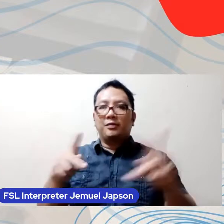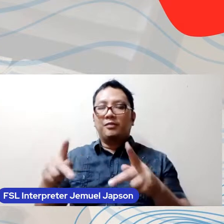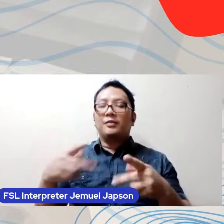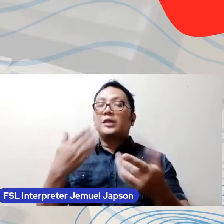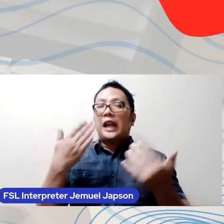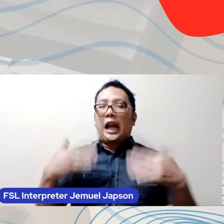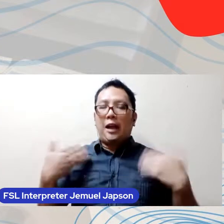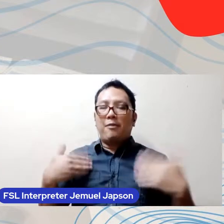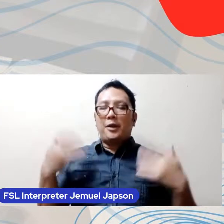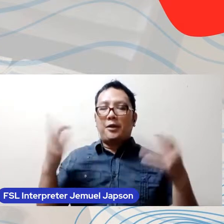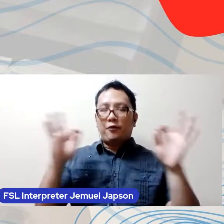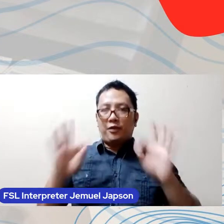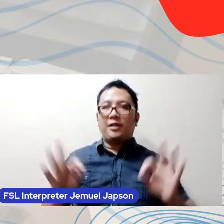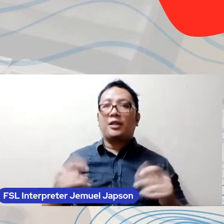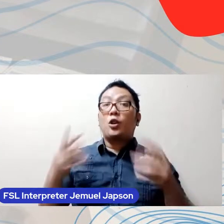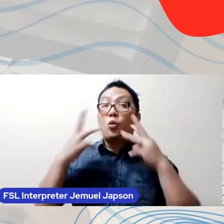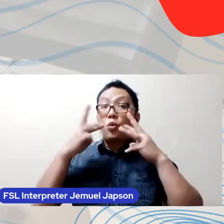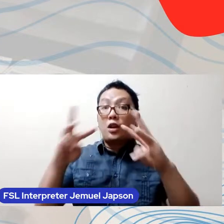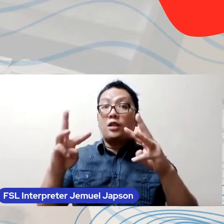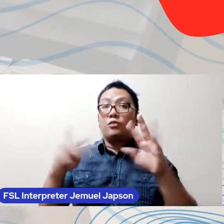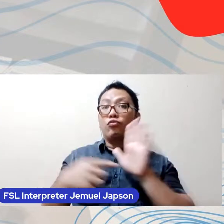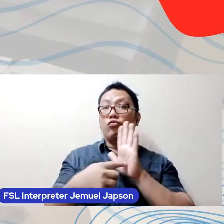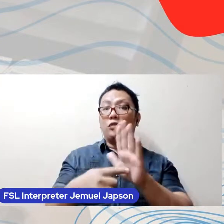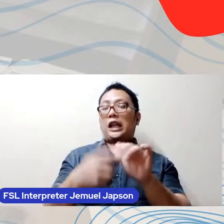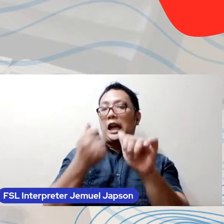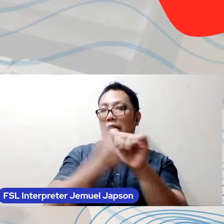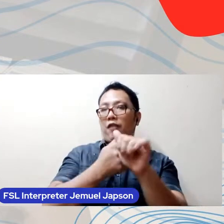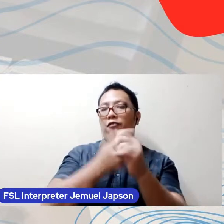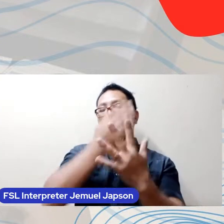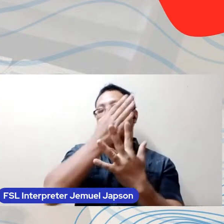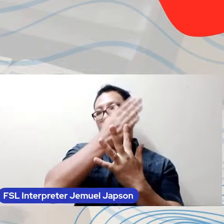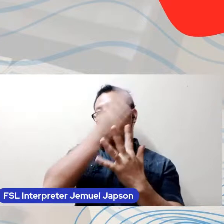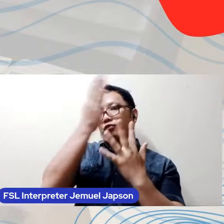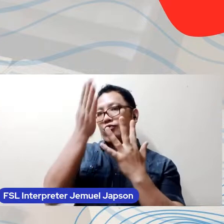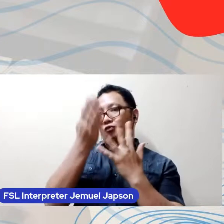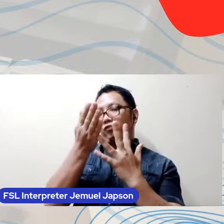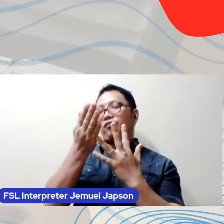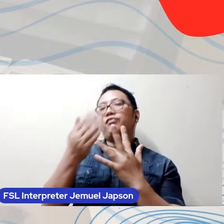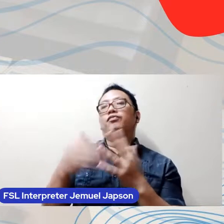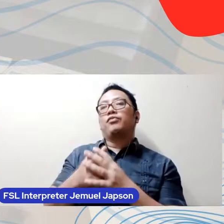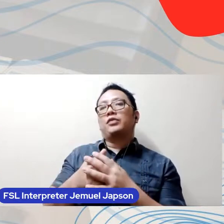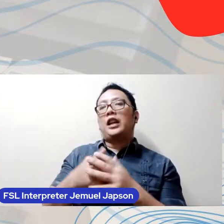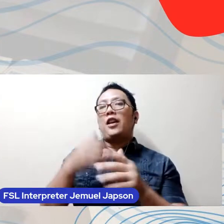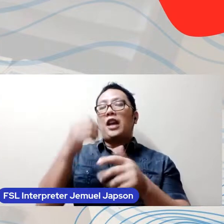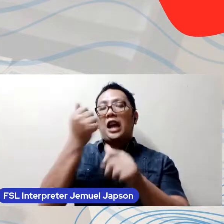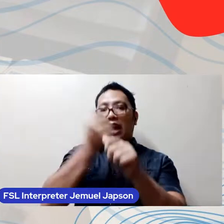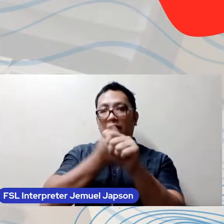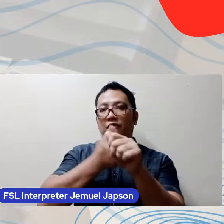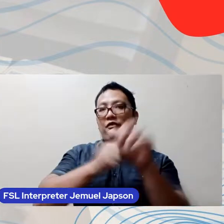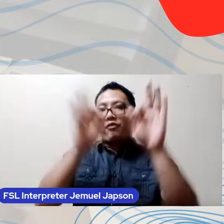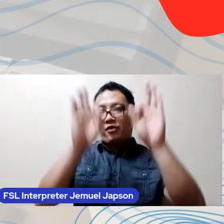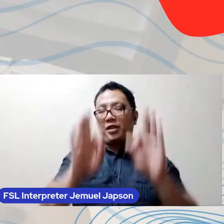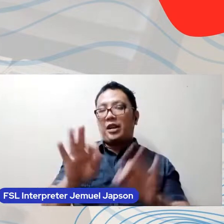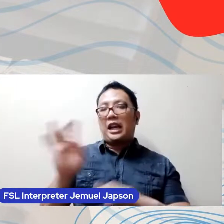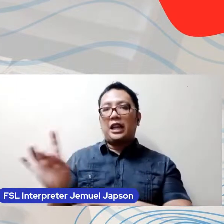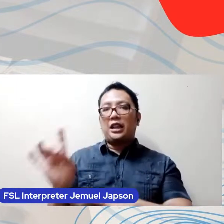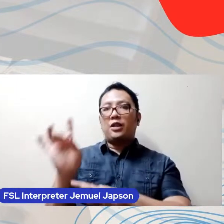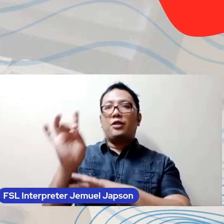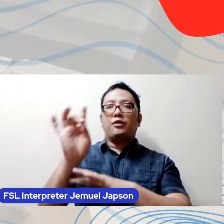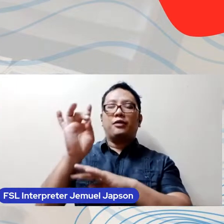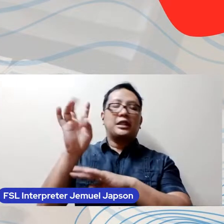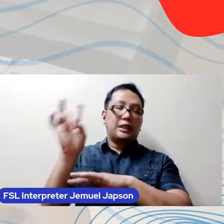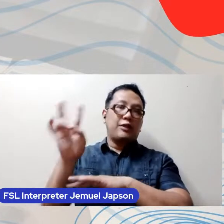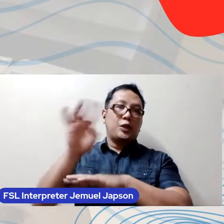Friday. You can watch our show every other week on Fridays from 7 p.m. to 8 p.m. So follow our social